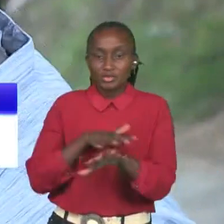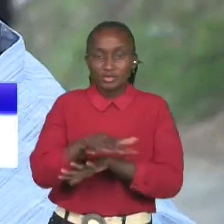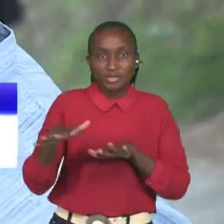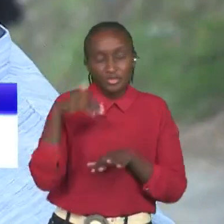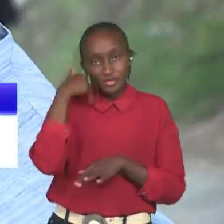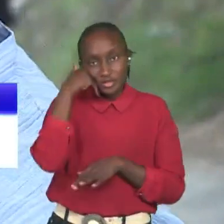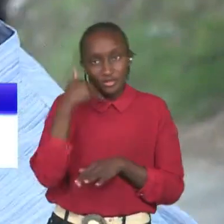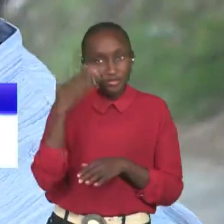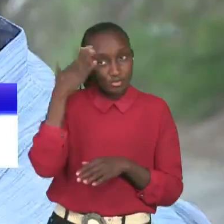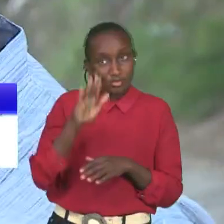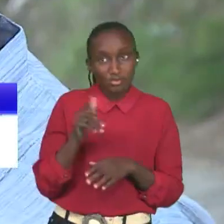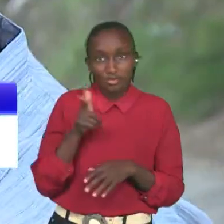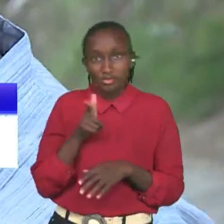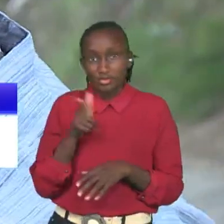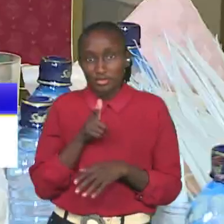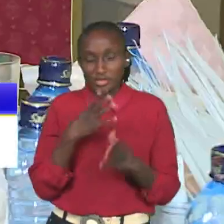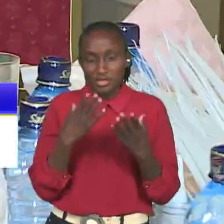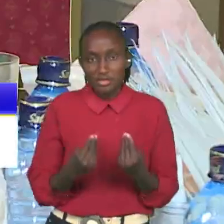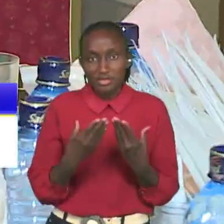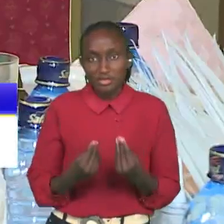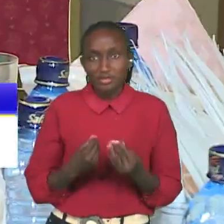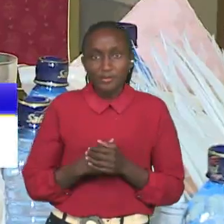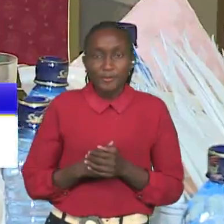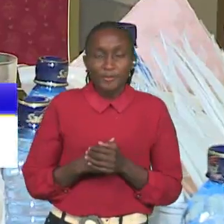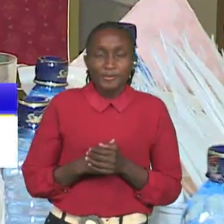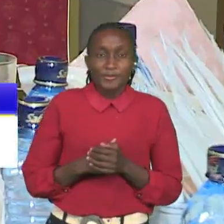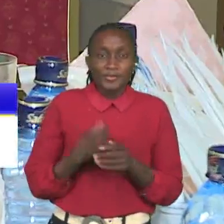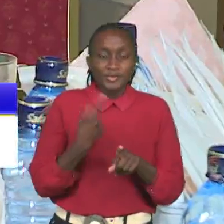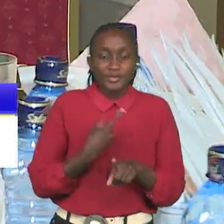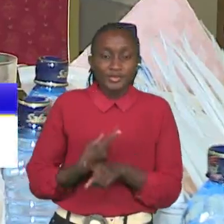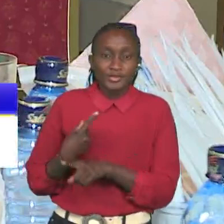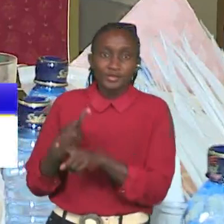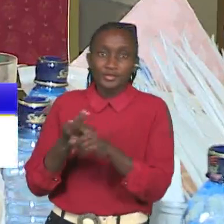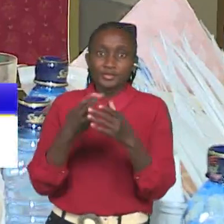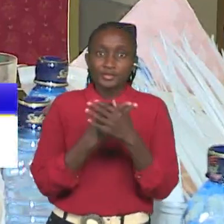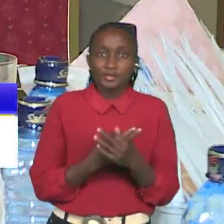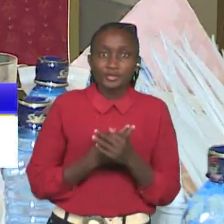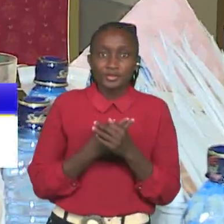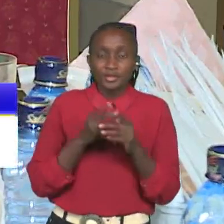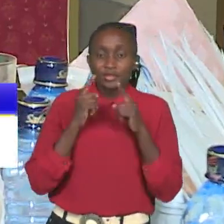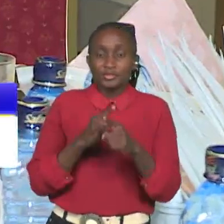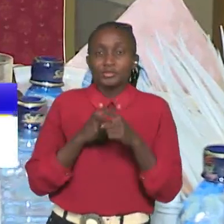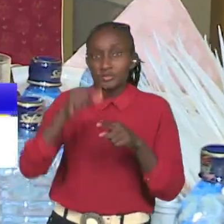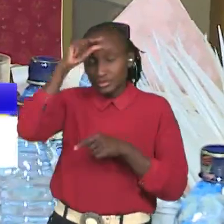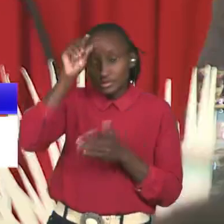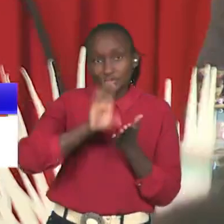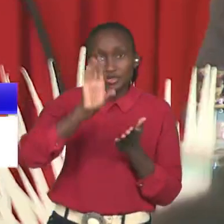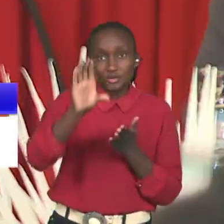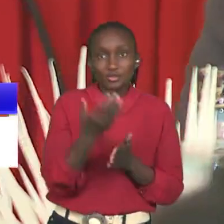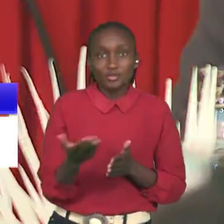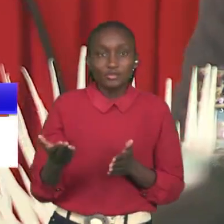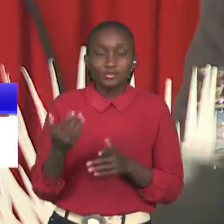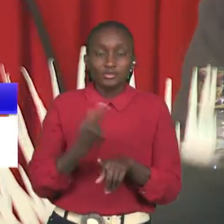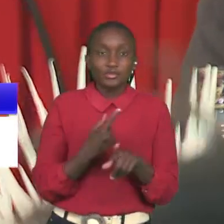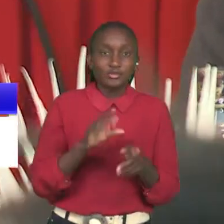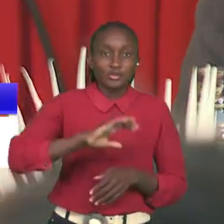jua. Kademu nizapata ni mraisi sana. Various stakeholders have also faulted the government policies of allocating resources to the